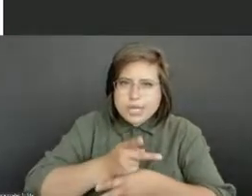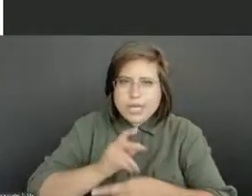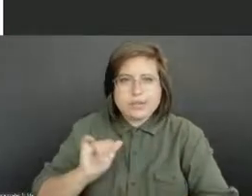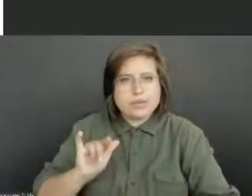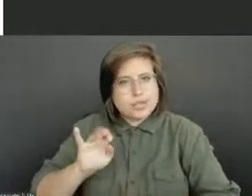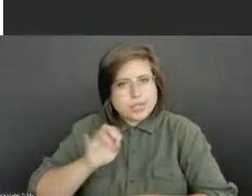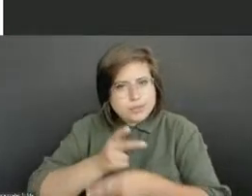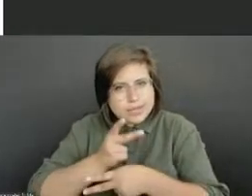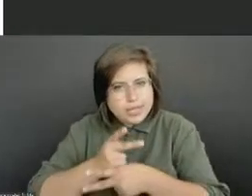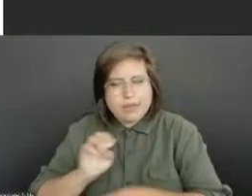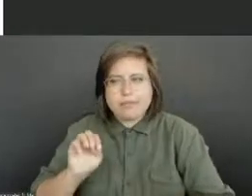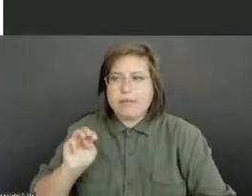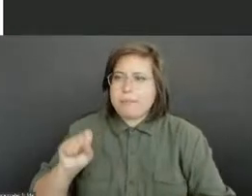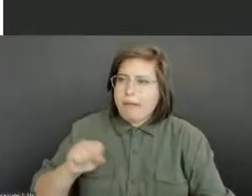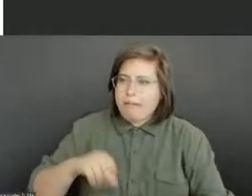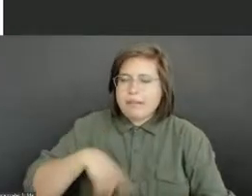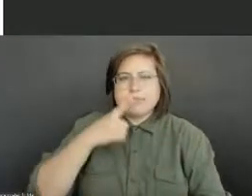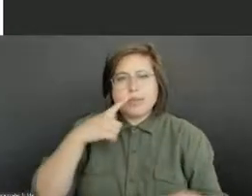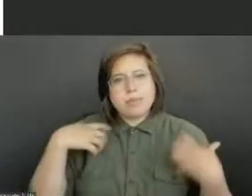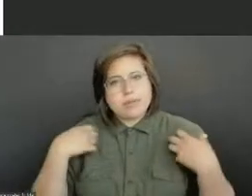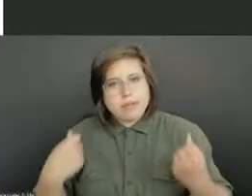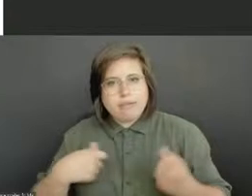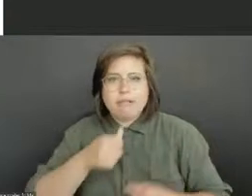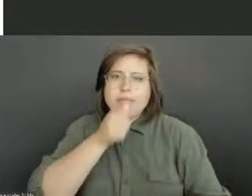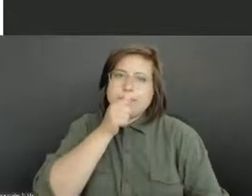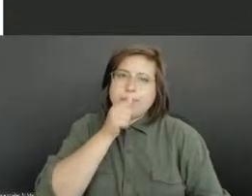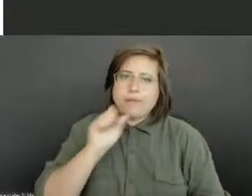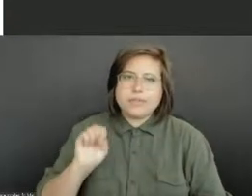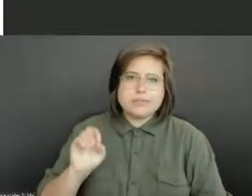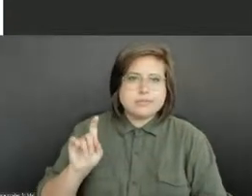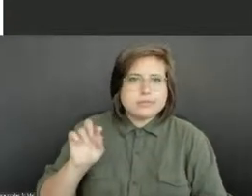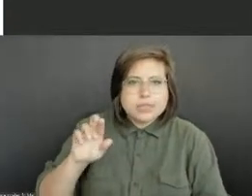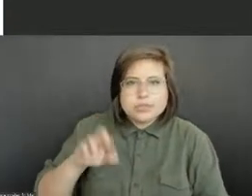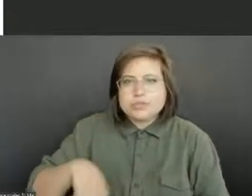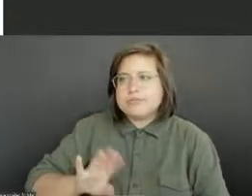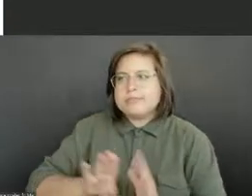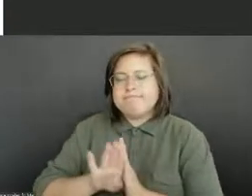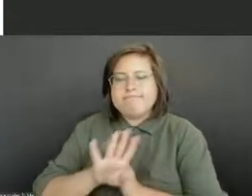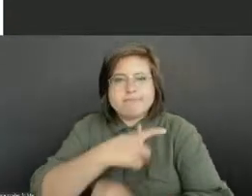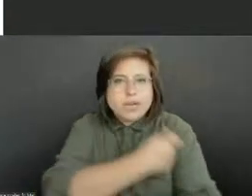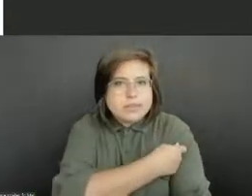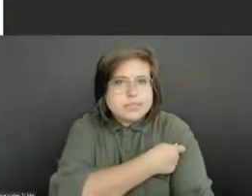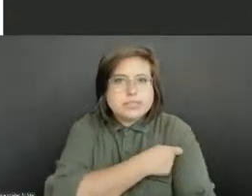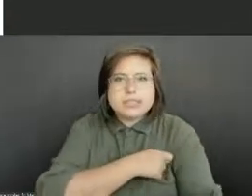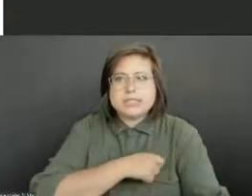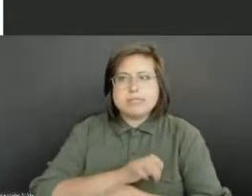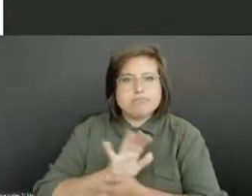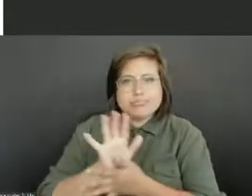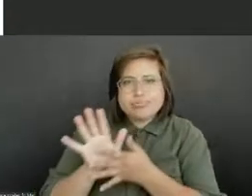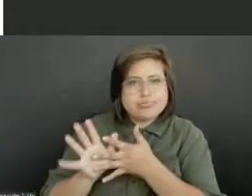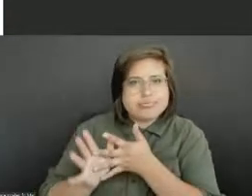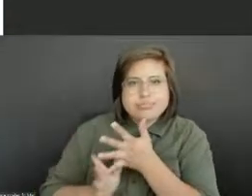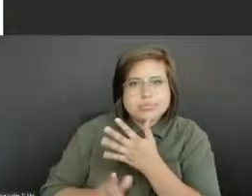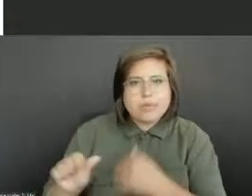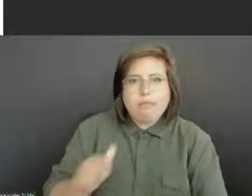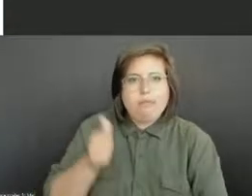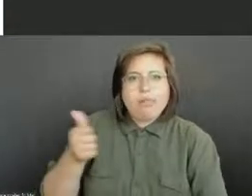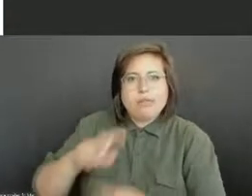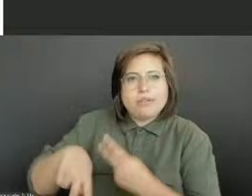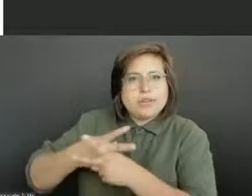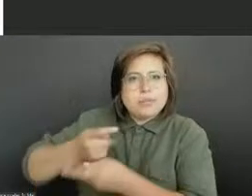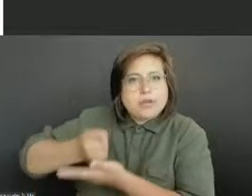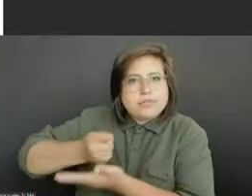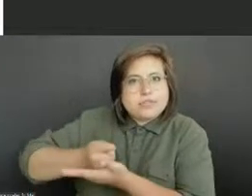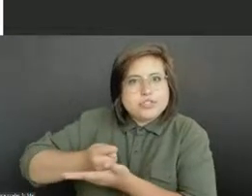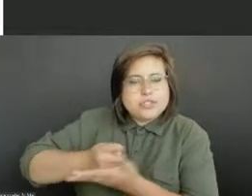public health, the private sector, developing vaccines and other treatments, and